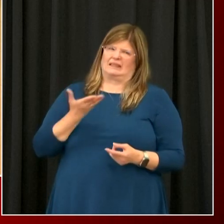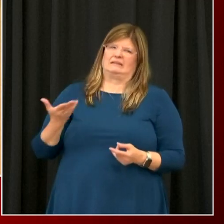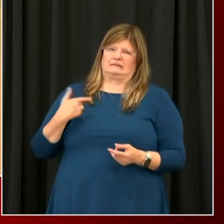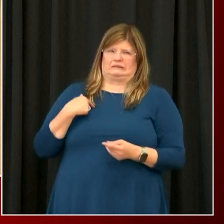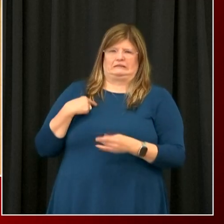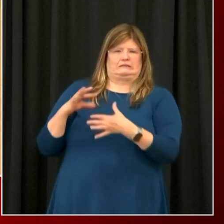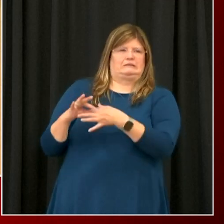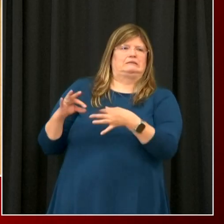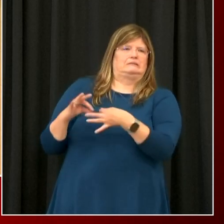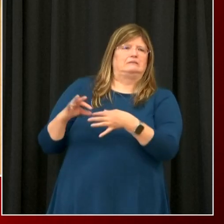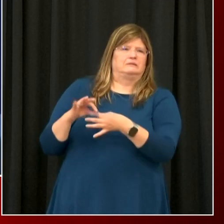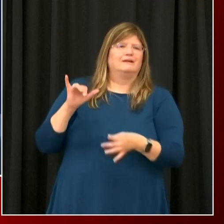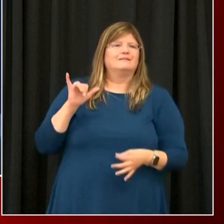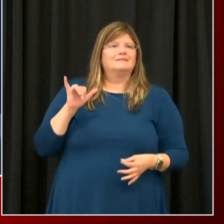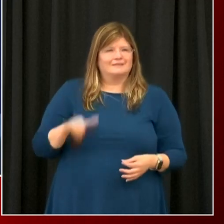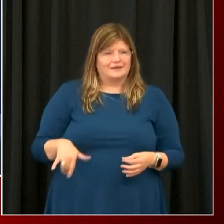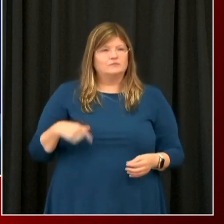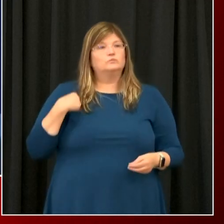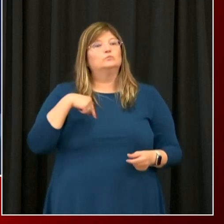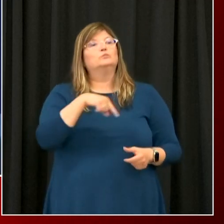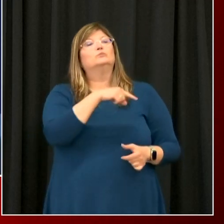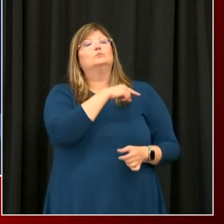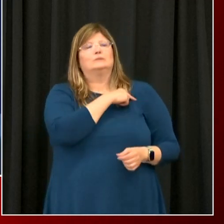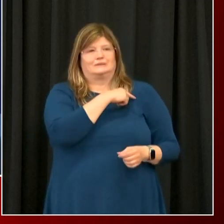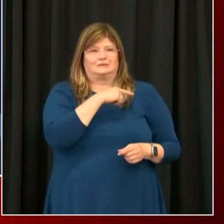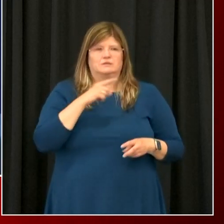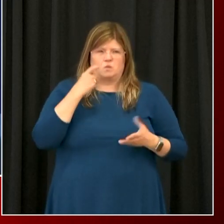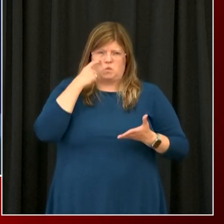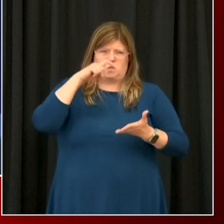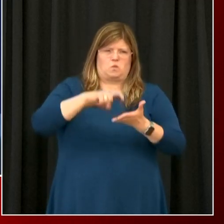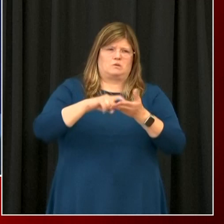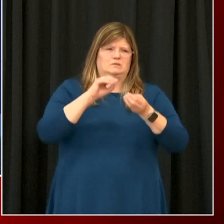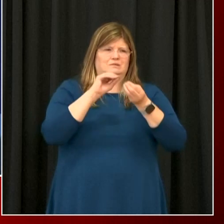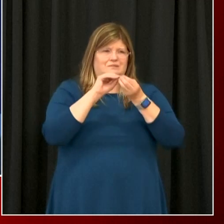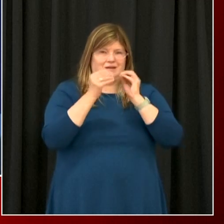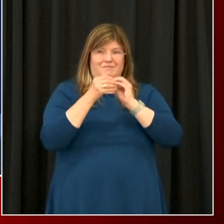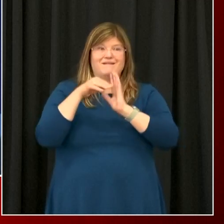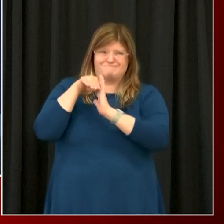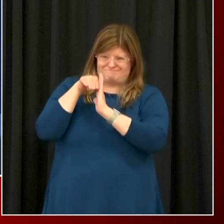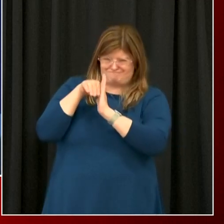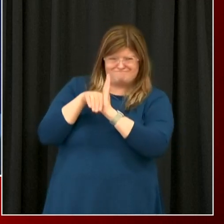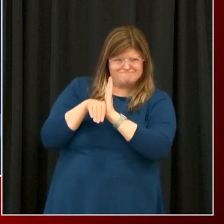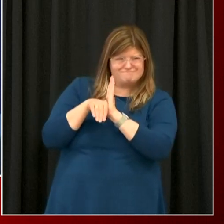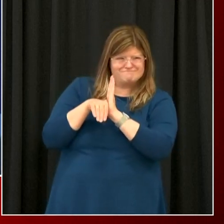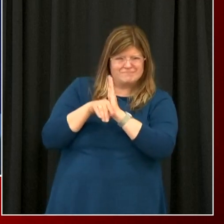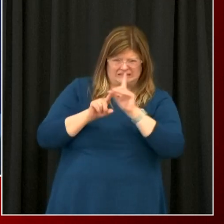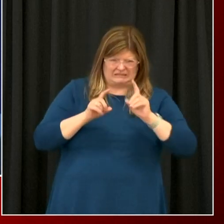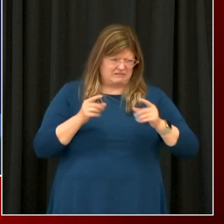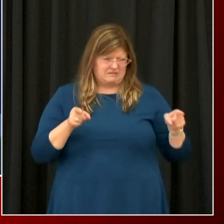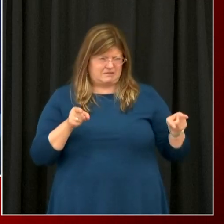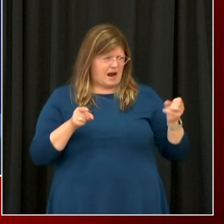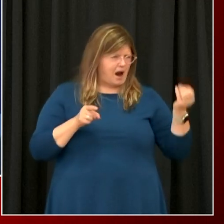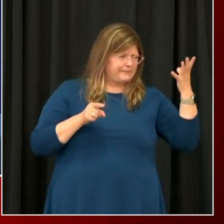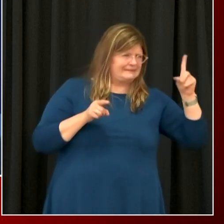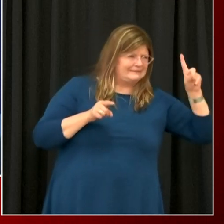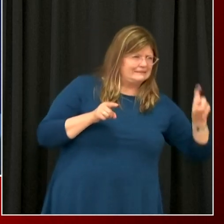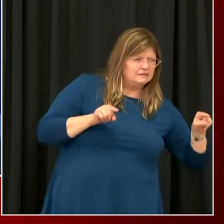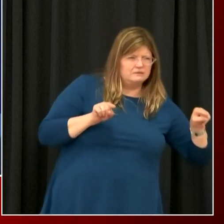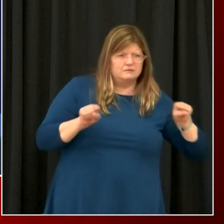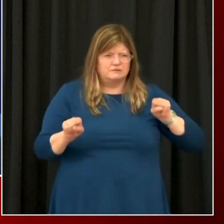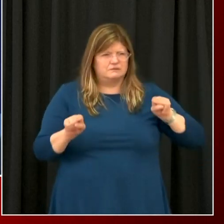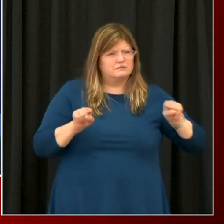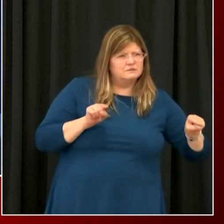that we, when we see a decline in the number of tests that are being reported to us, we make a lot of calls